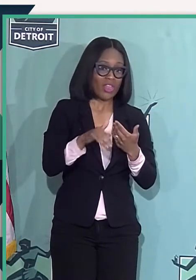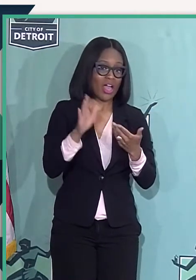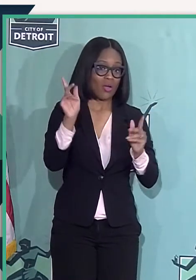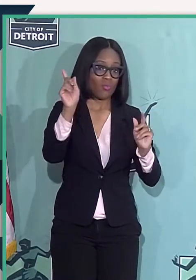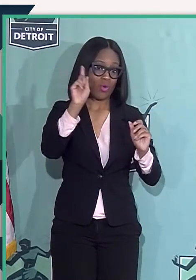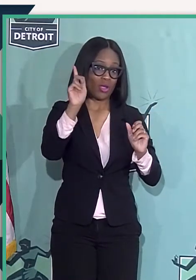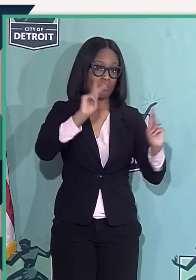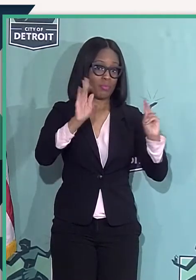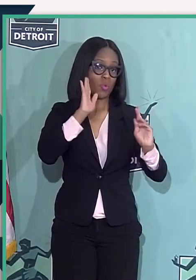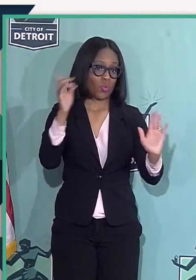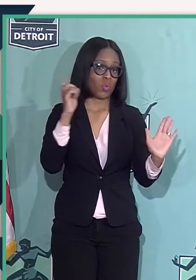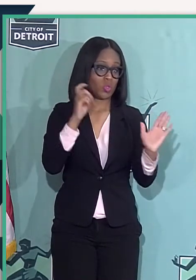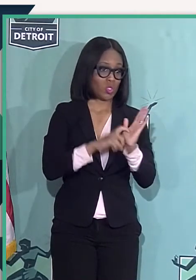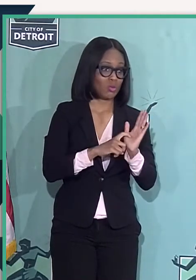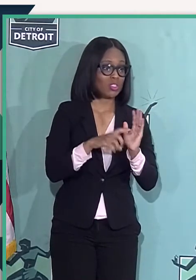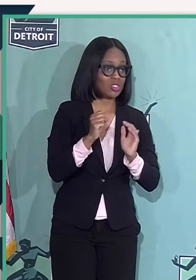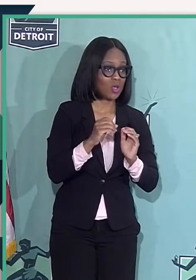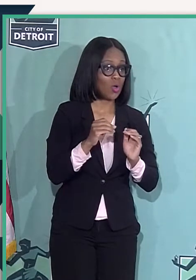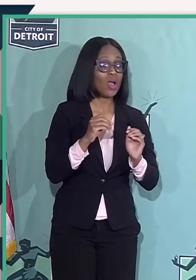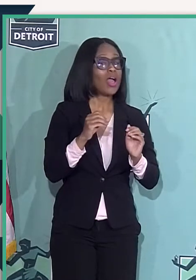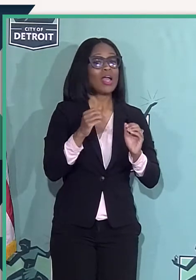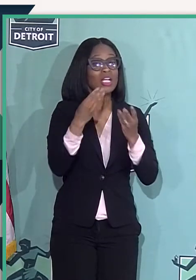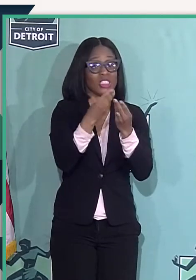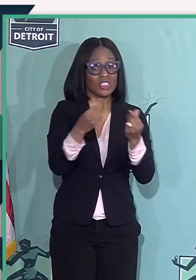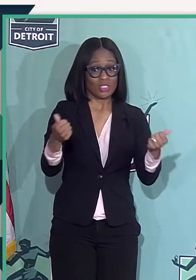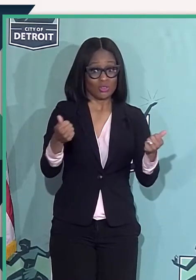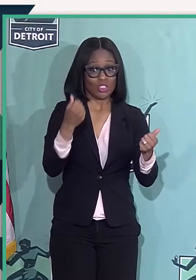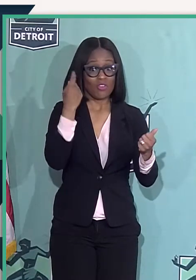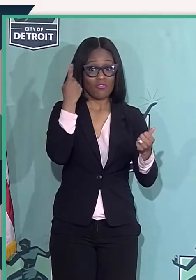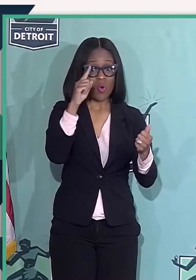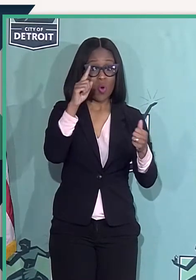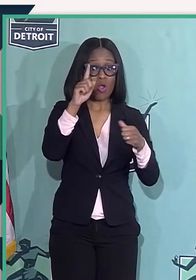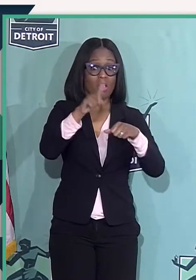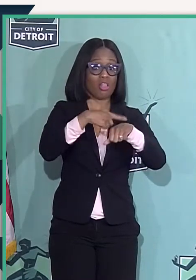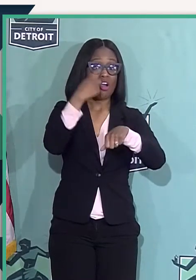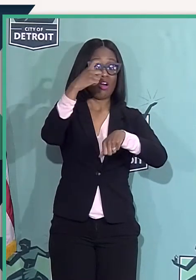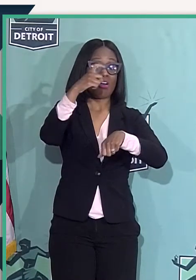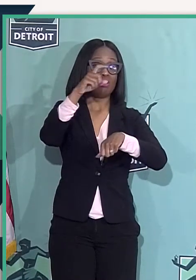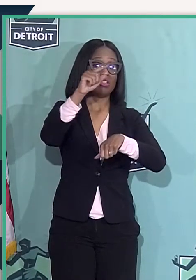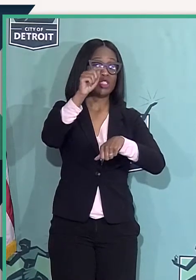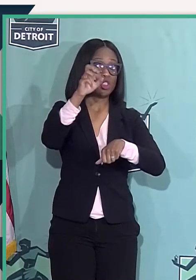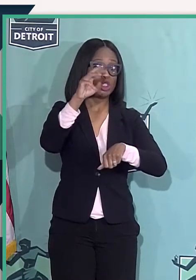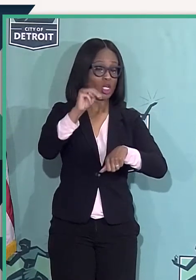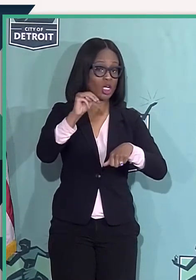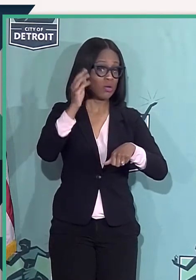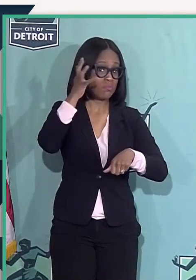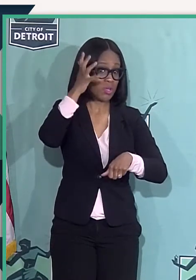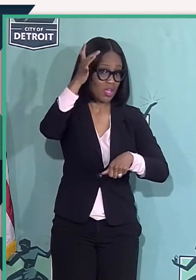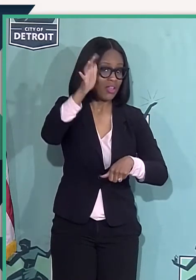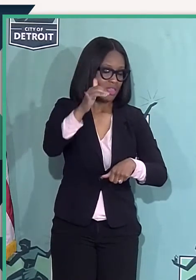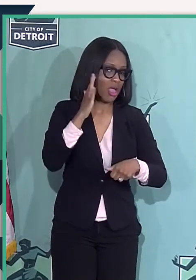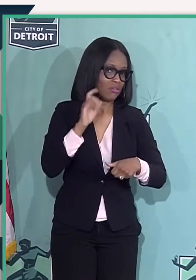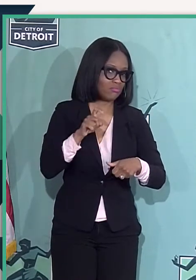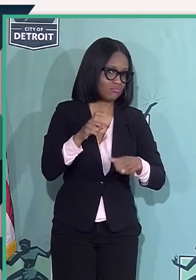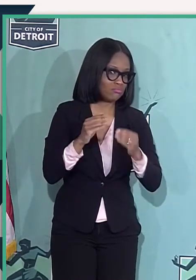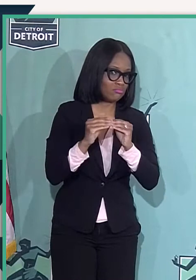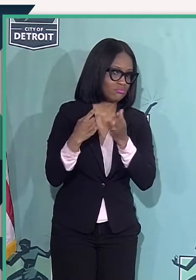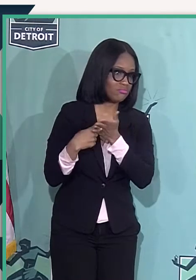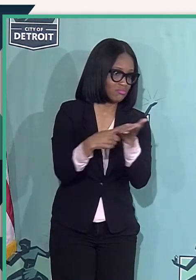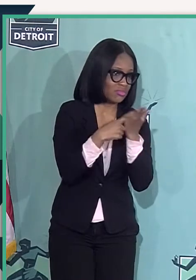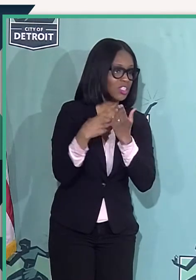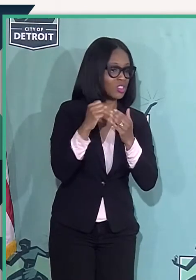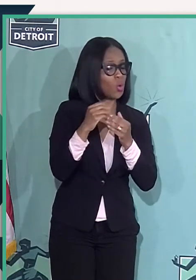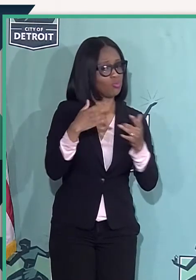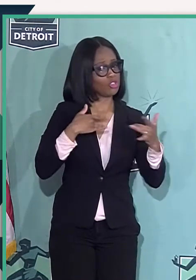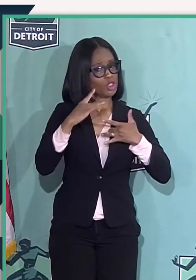the mayor and the council to come up with a solution for long-term funding for demolition. But people are noticing it already. And I am concerned about the blight in